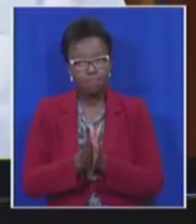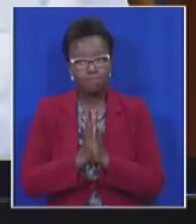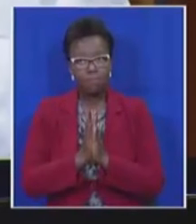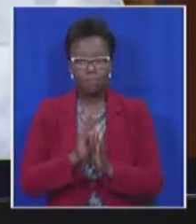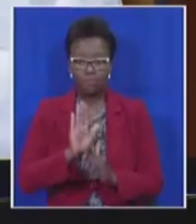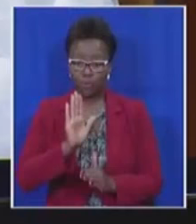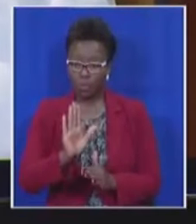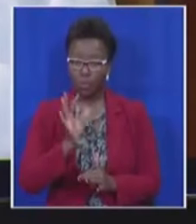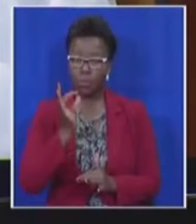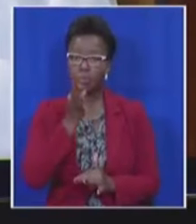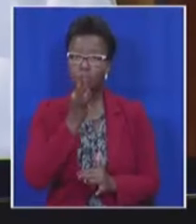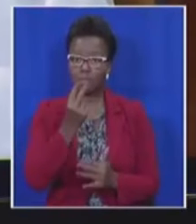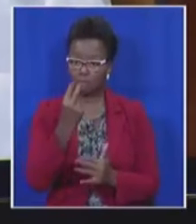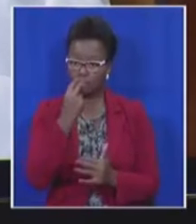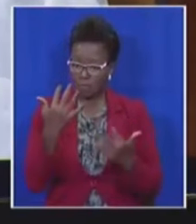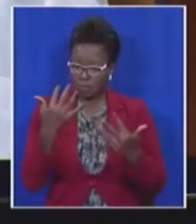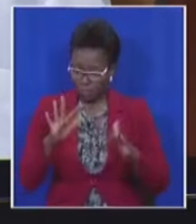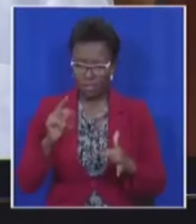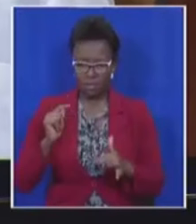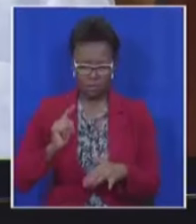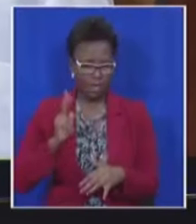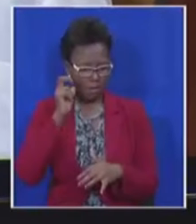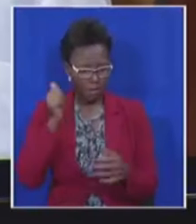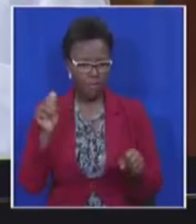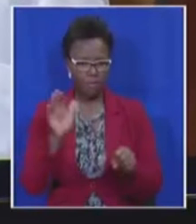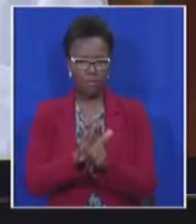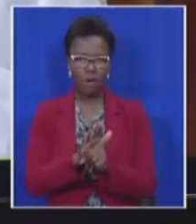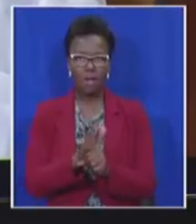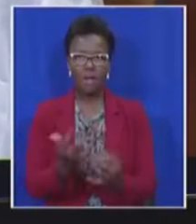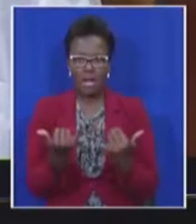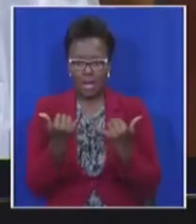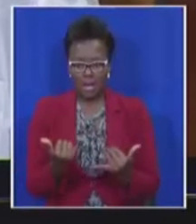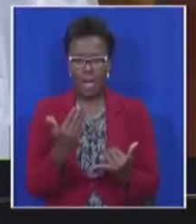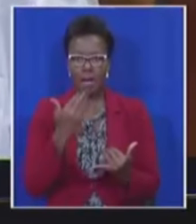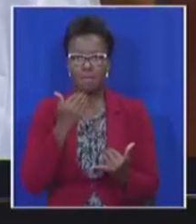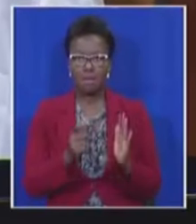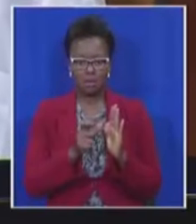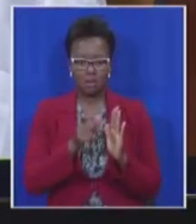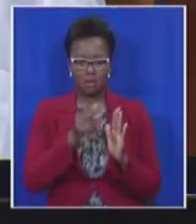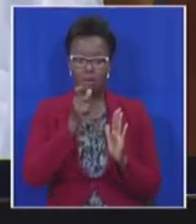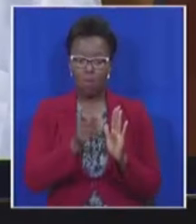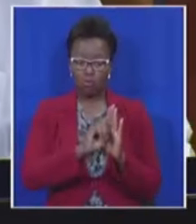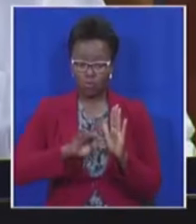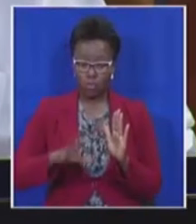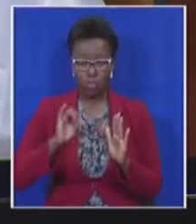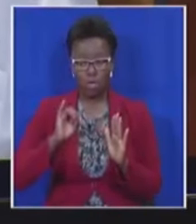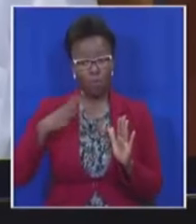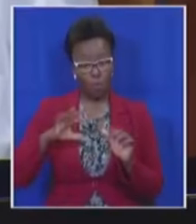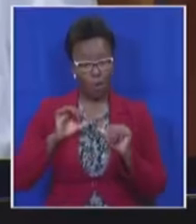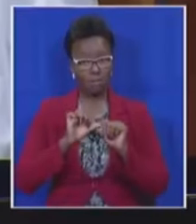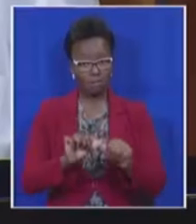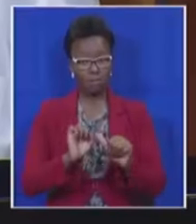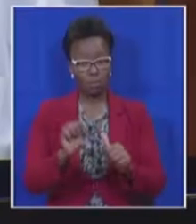because you said it in front of me and I heard you, and I request that you withdraw that if you want to proceed with